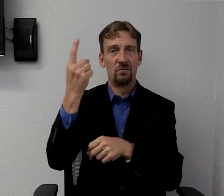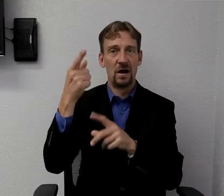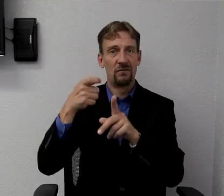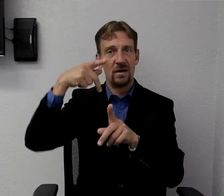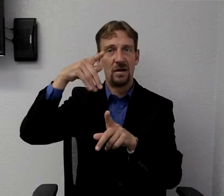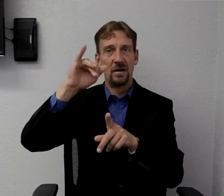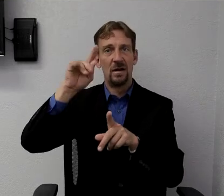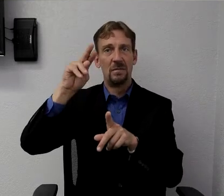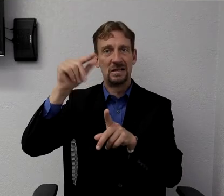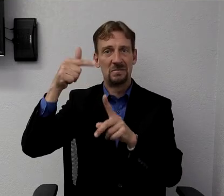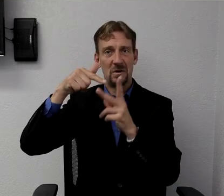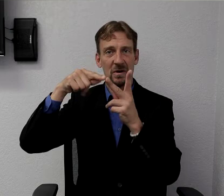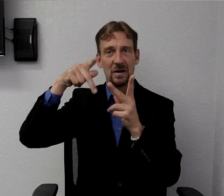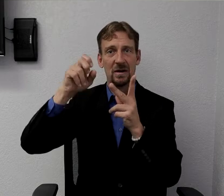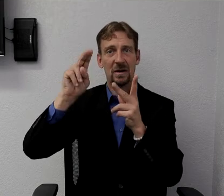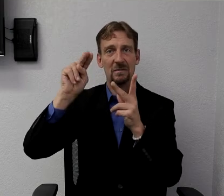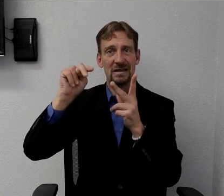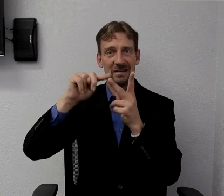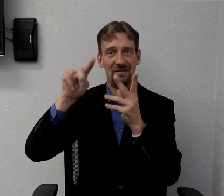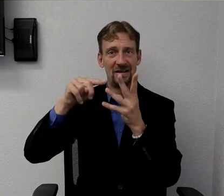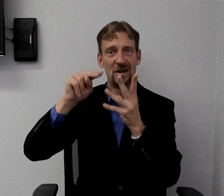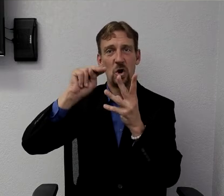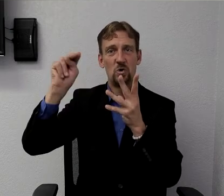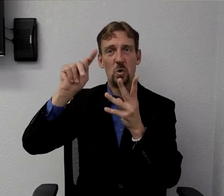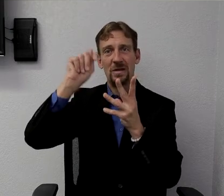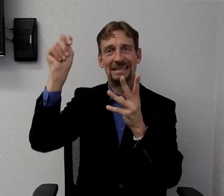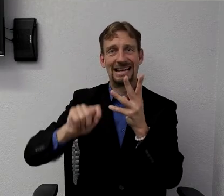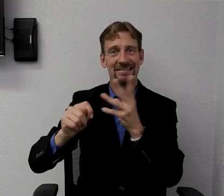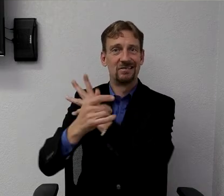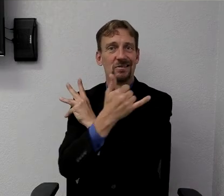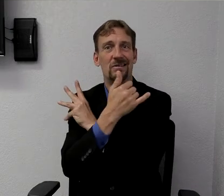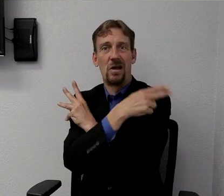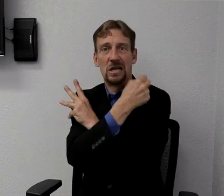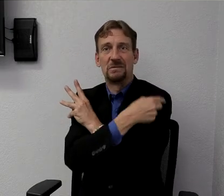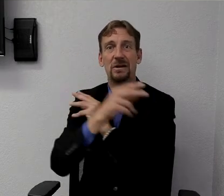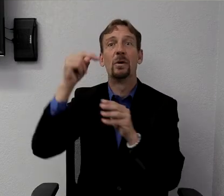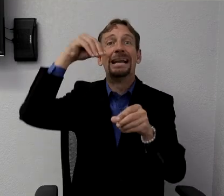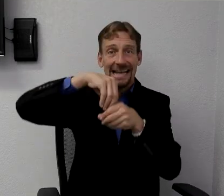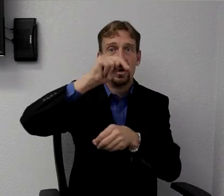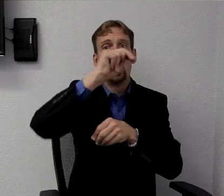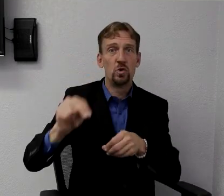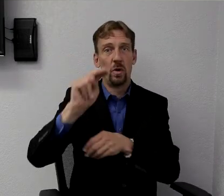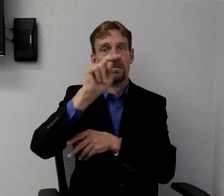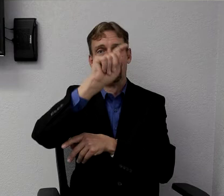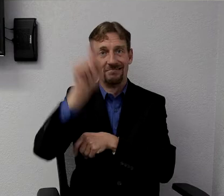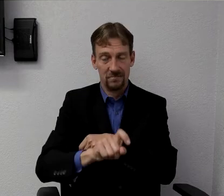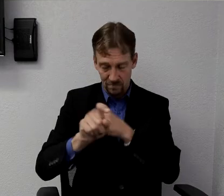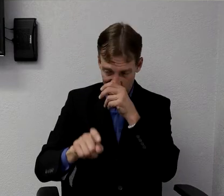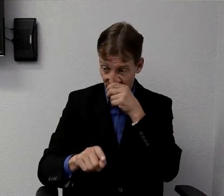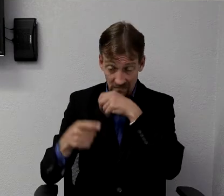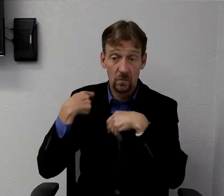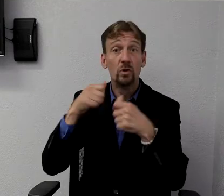North Texas Hospital in Texas. I'm kind of taking a combination of the two. The one